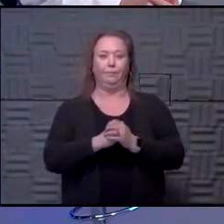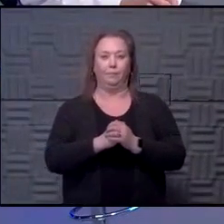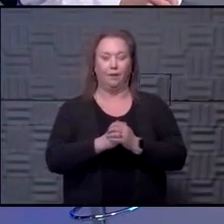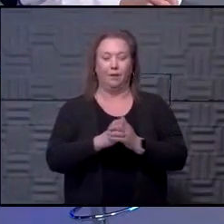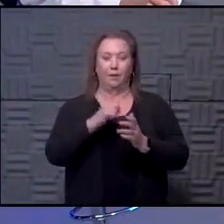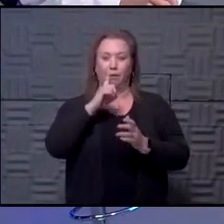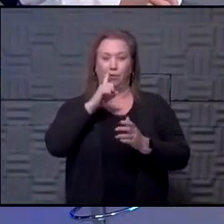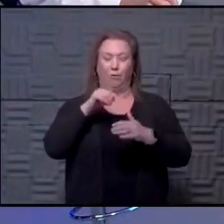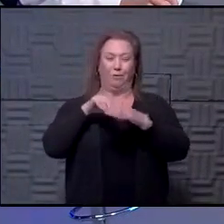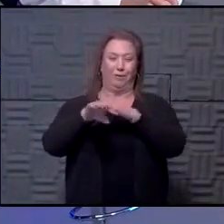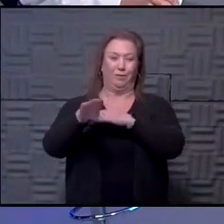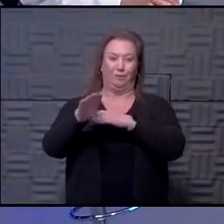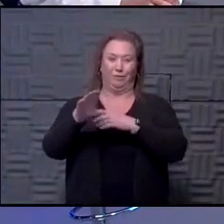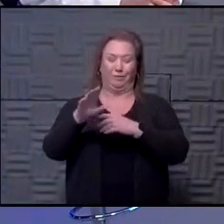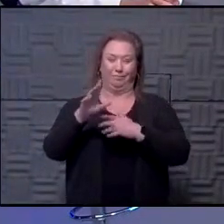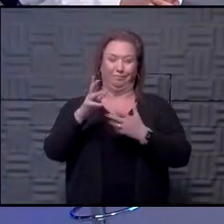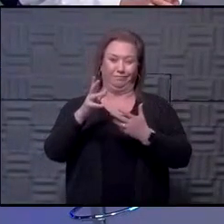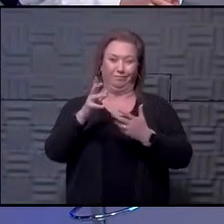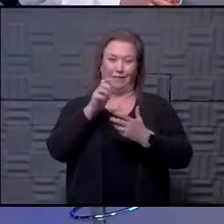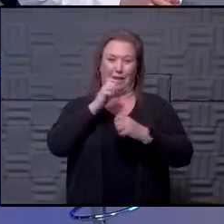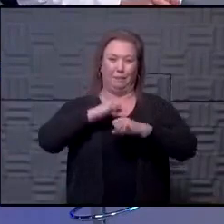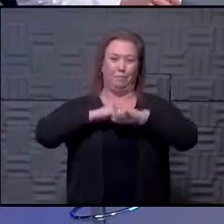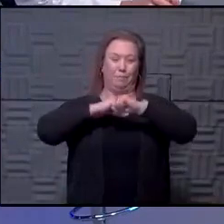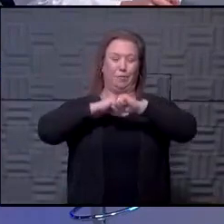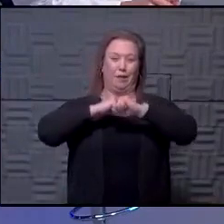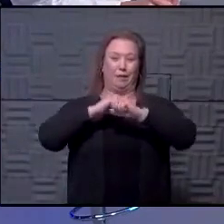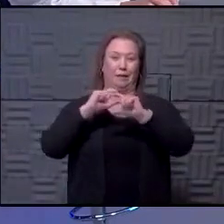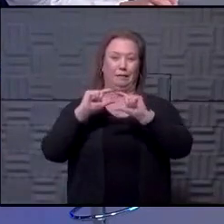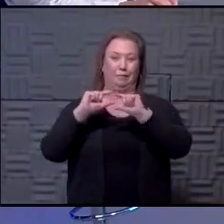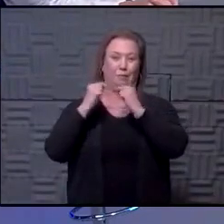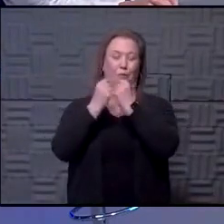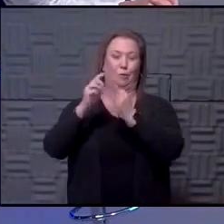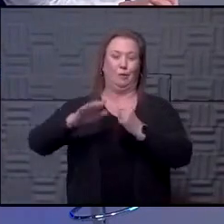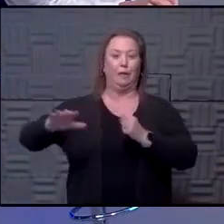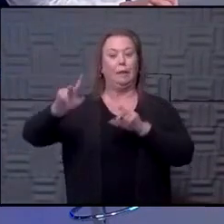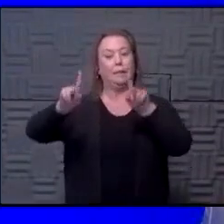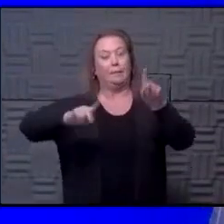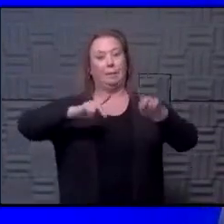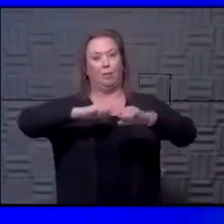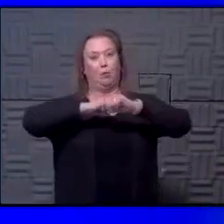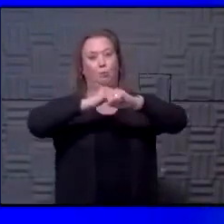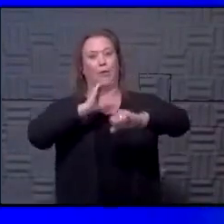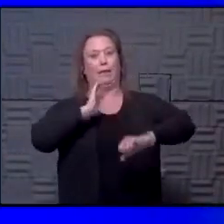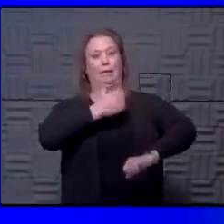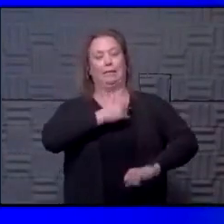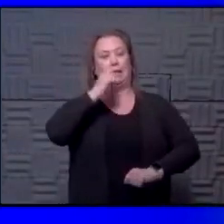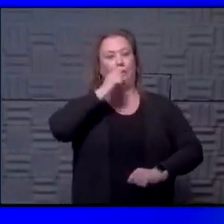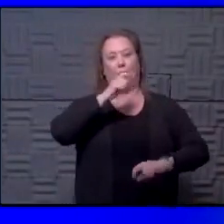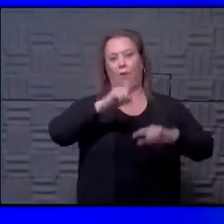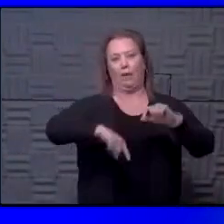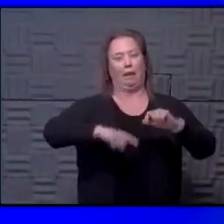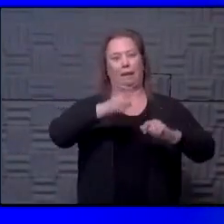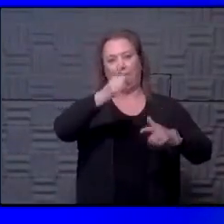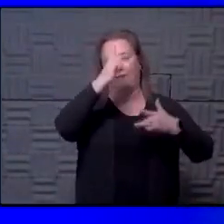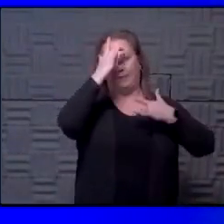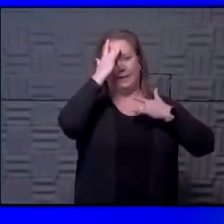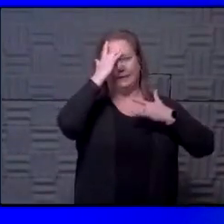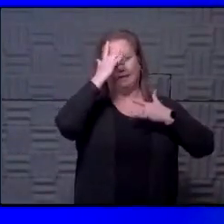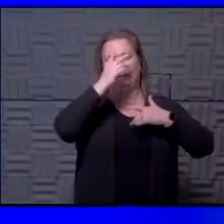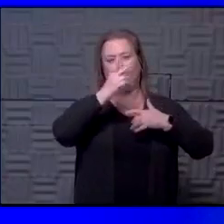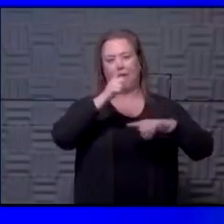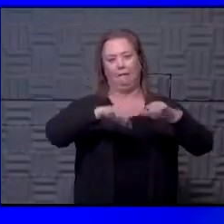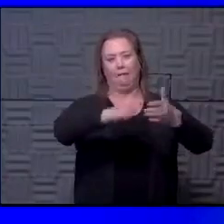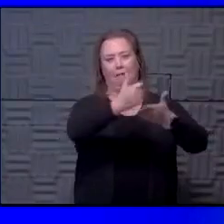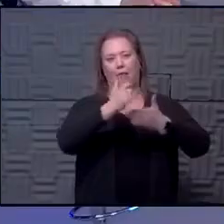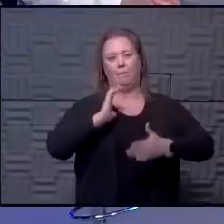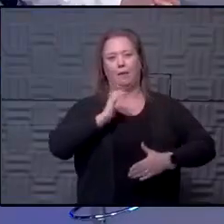you're going into a relatively unprotected Yeah, group. we so. can't have the people who protect us on a daily basis get ill and be unable to help.